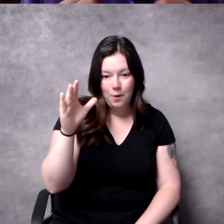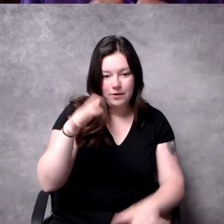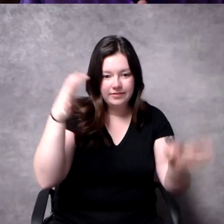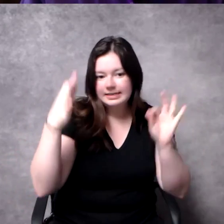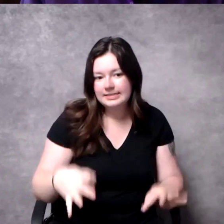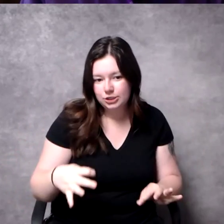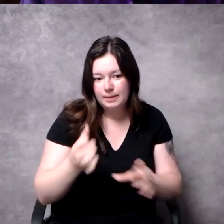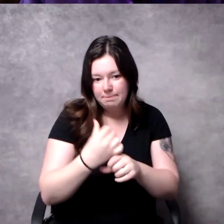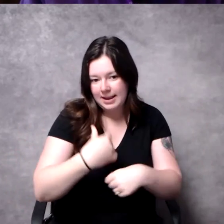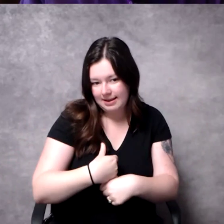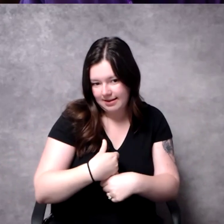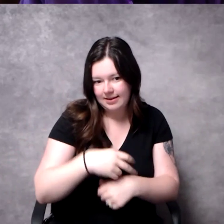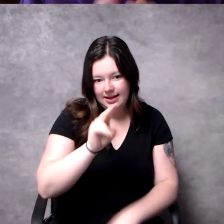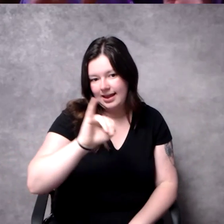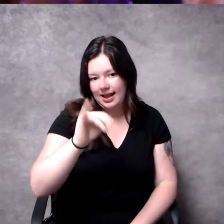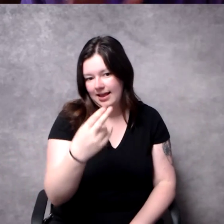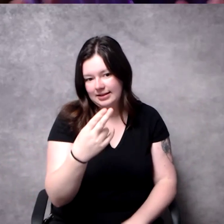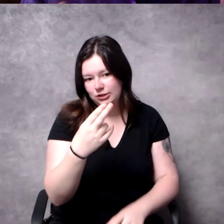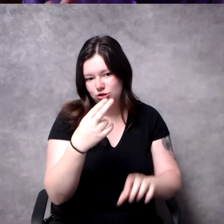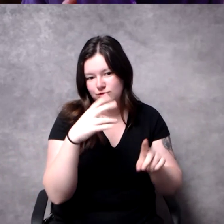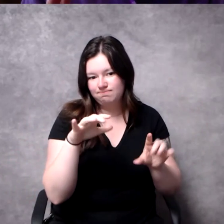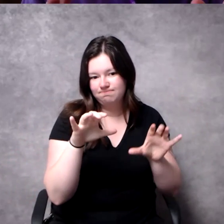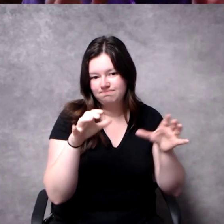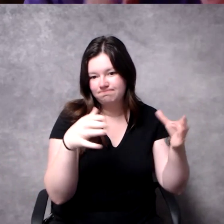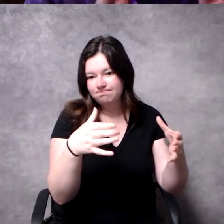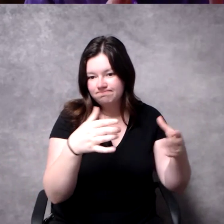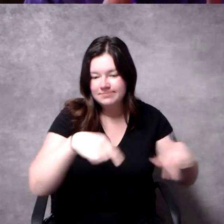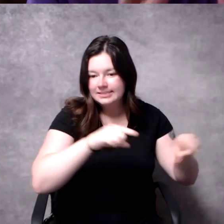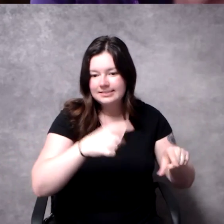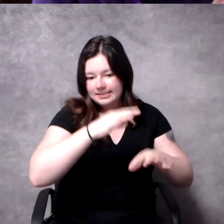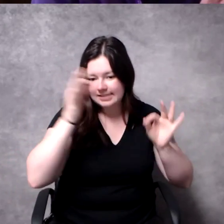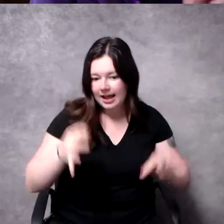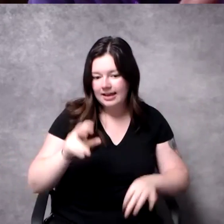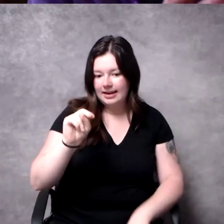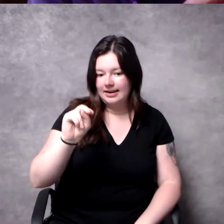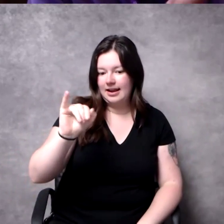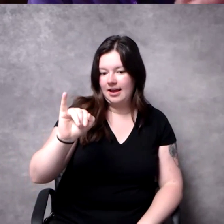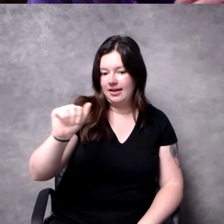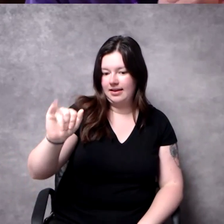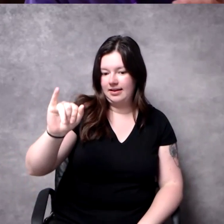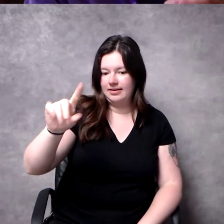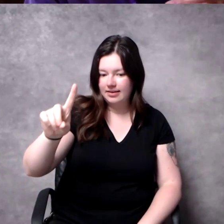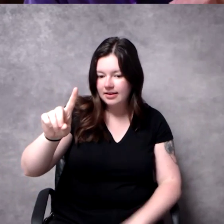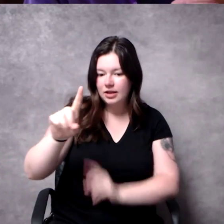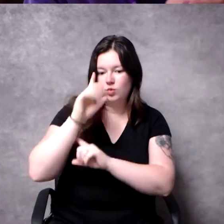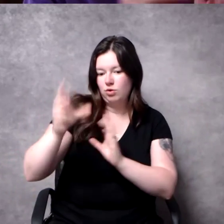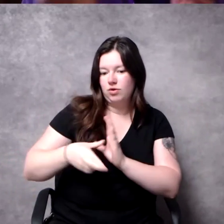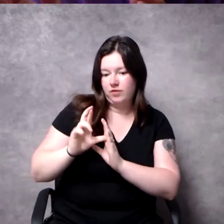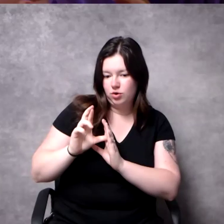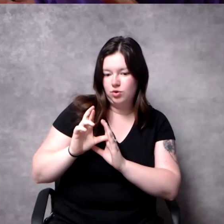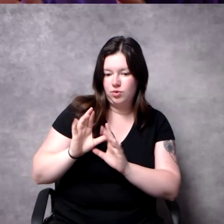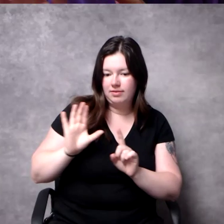making at NIH that sort of decided that NIAID is going to review their grants in their area